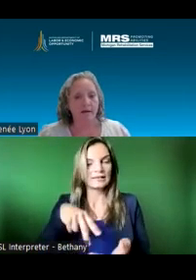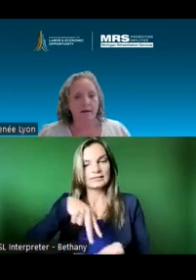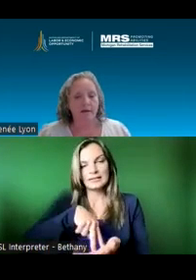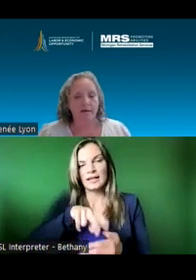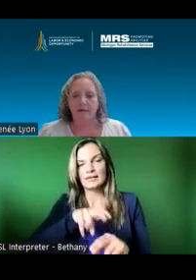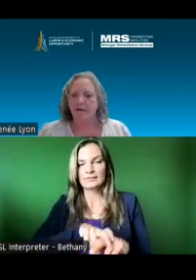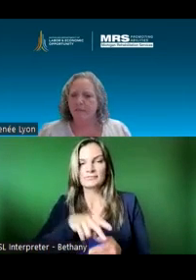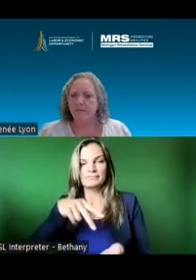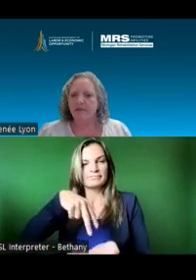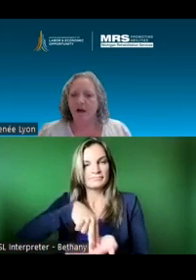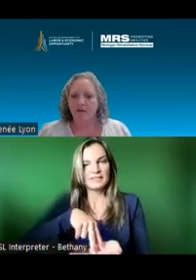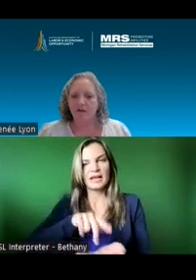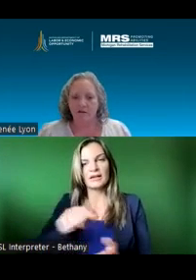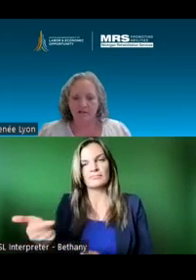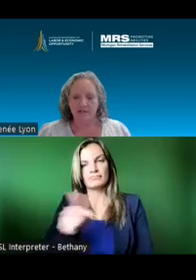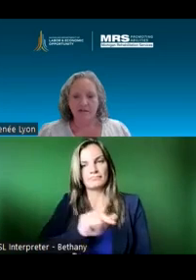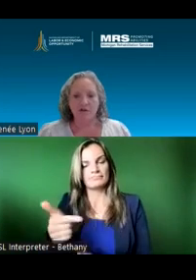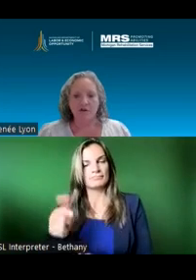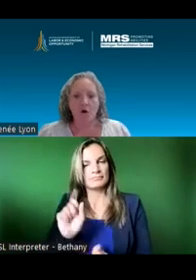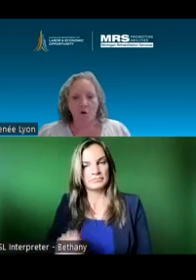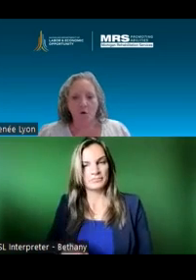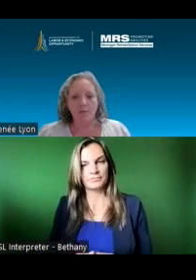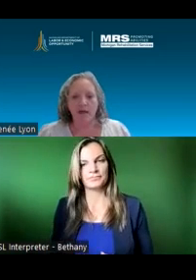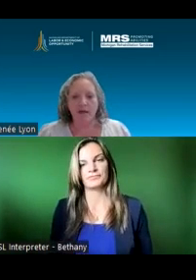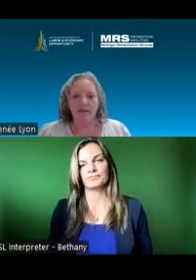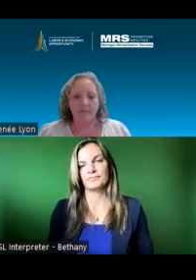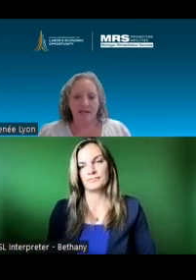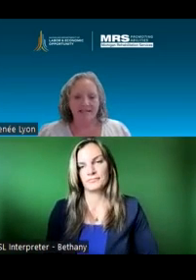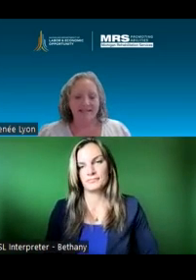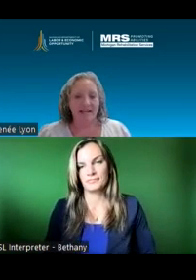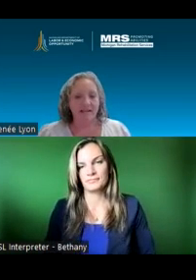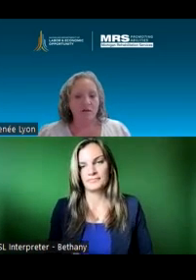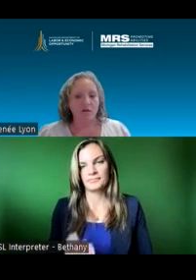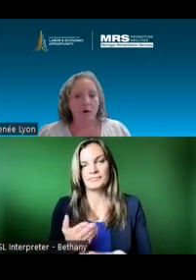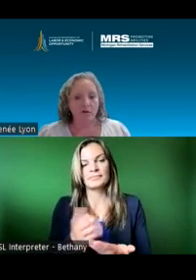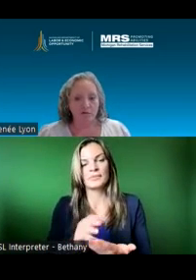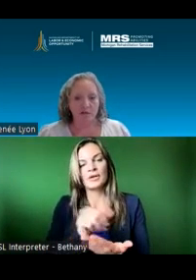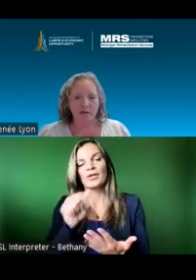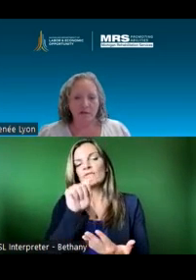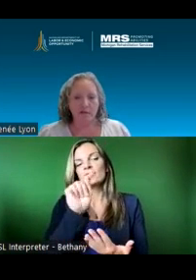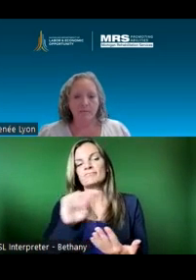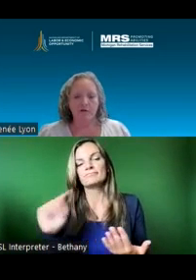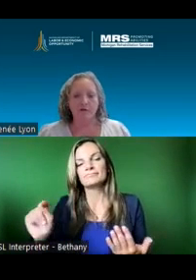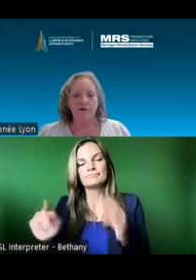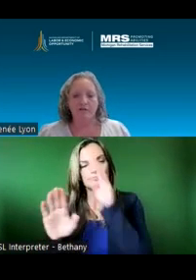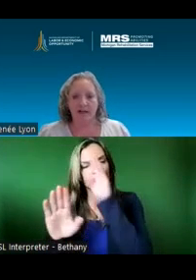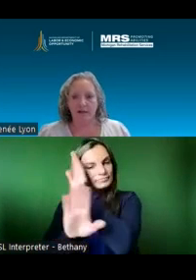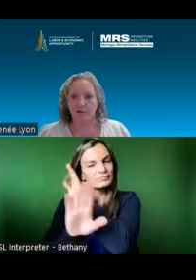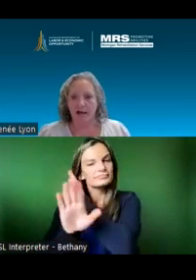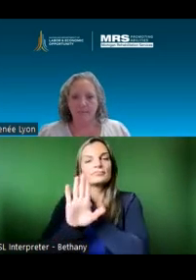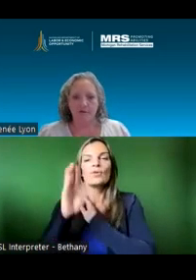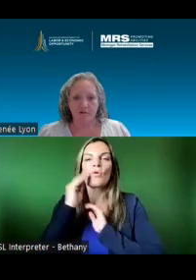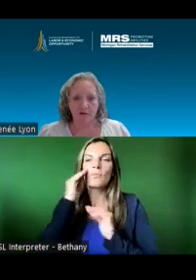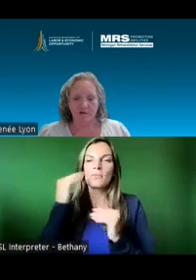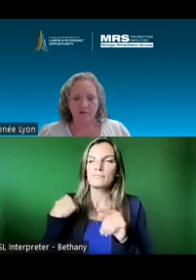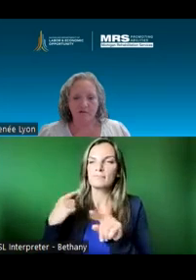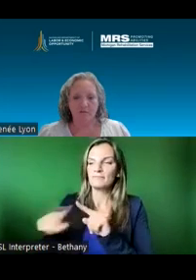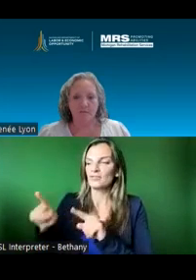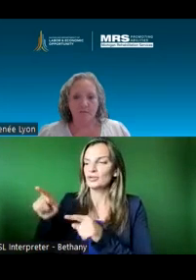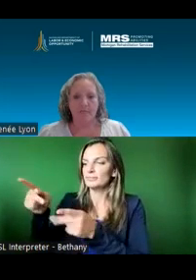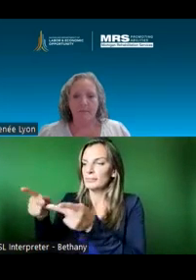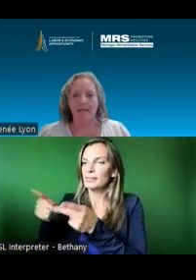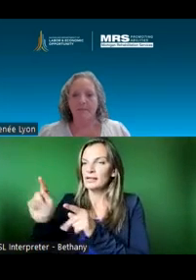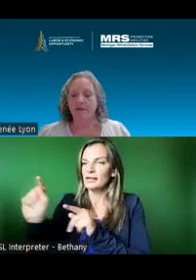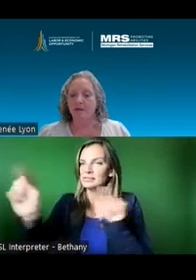working. There may be other areas in your home that make standing while using the computer a viable option